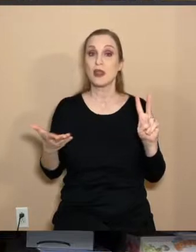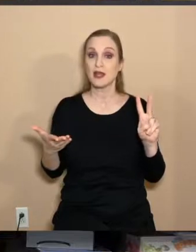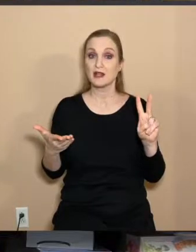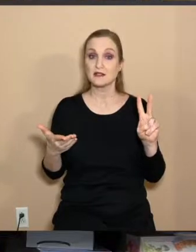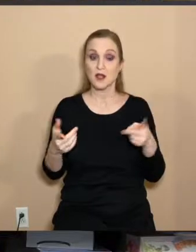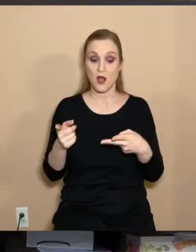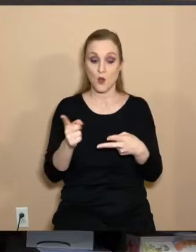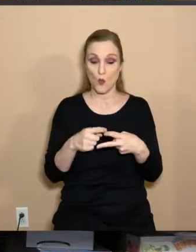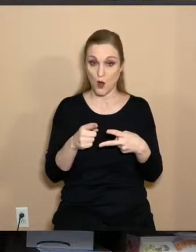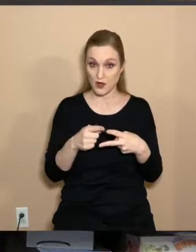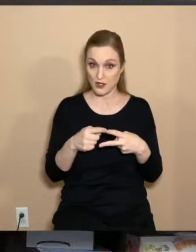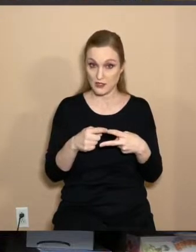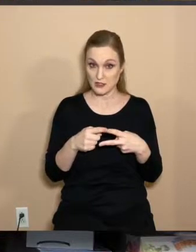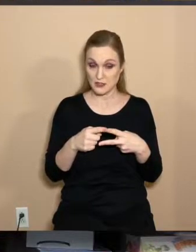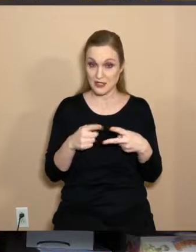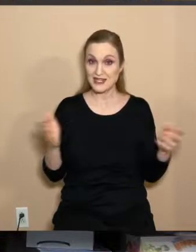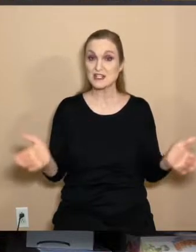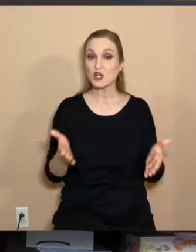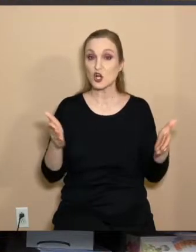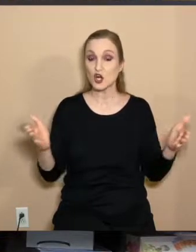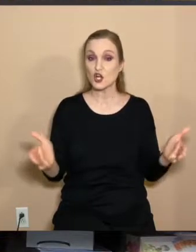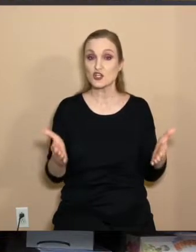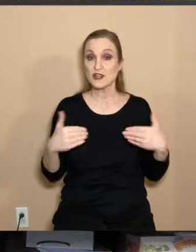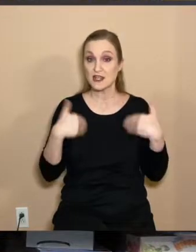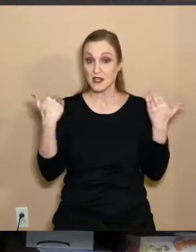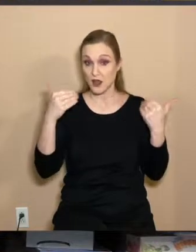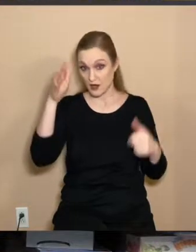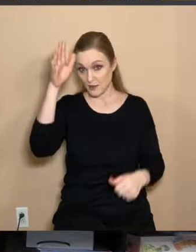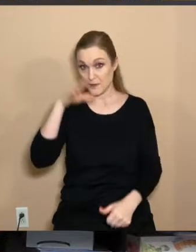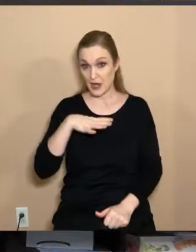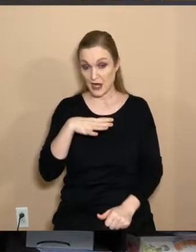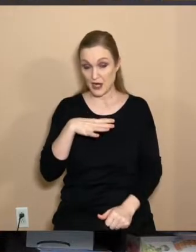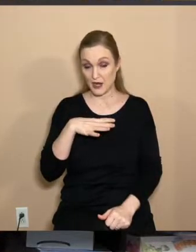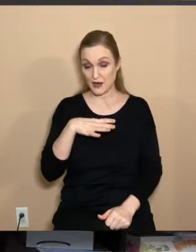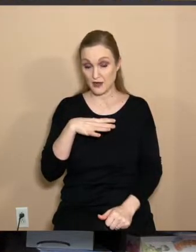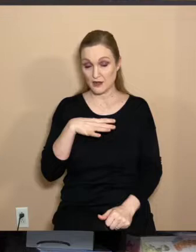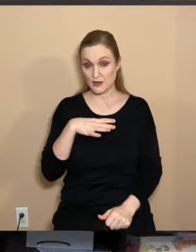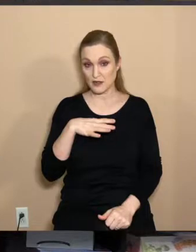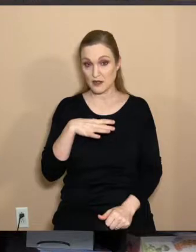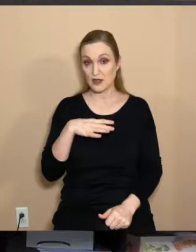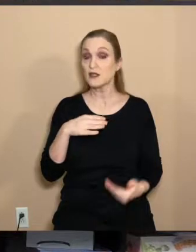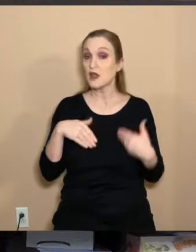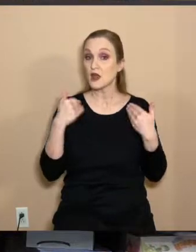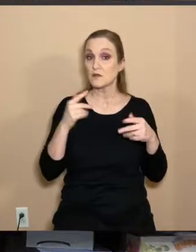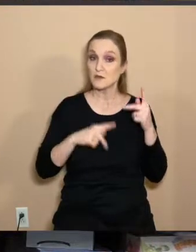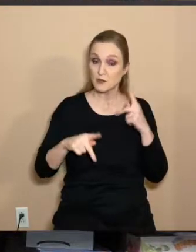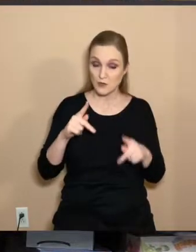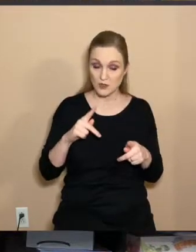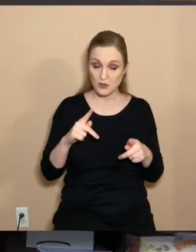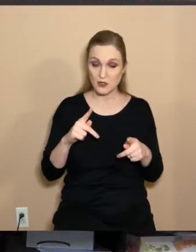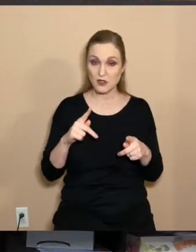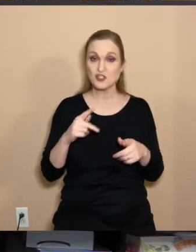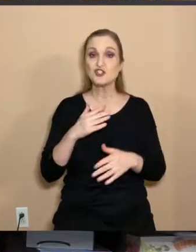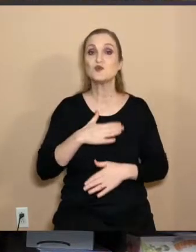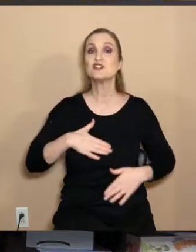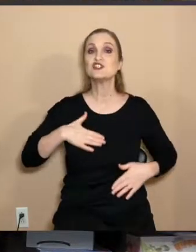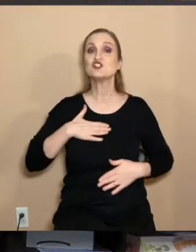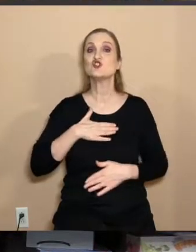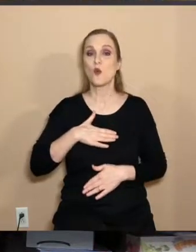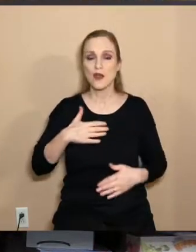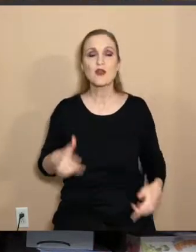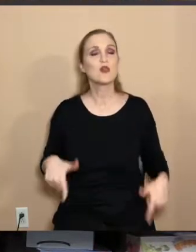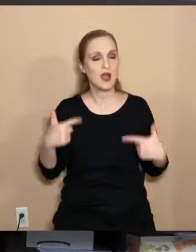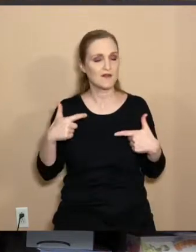One is, he is encouraging the young man, those of their youth, to enjoy their